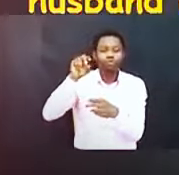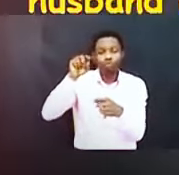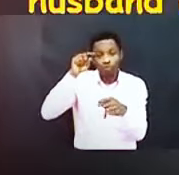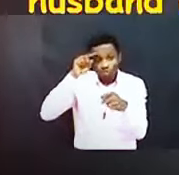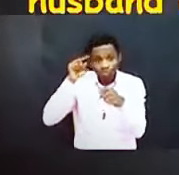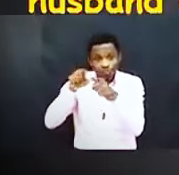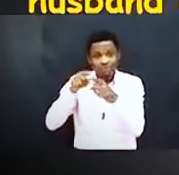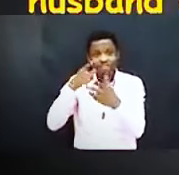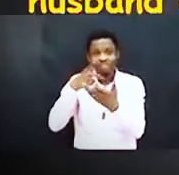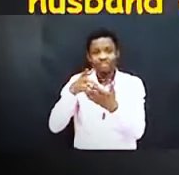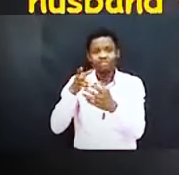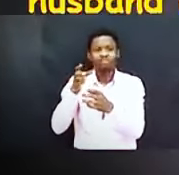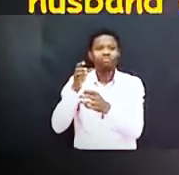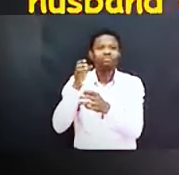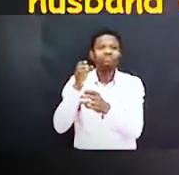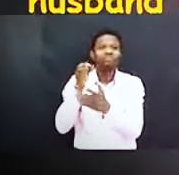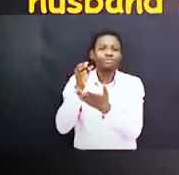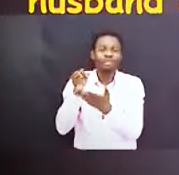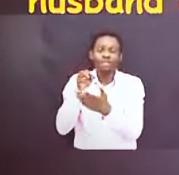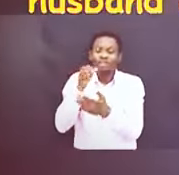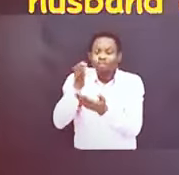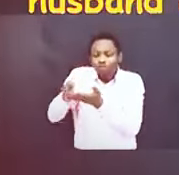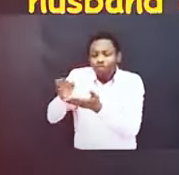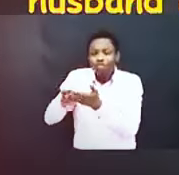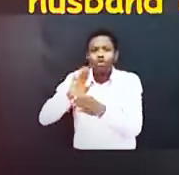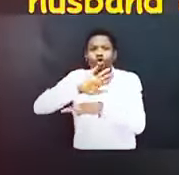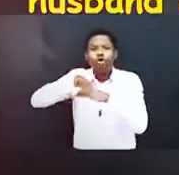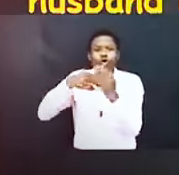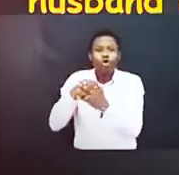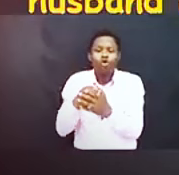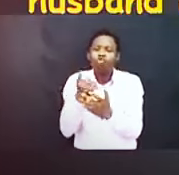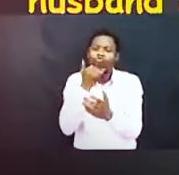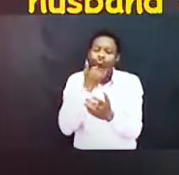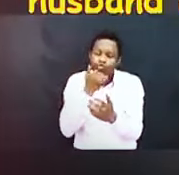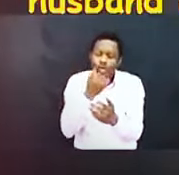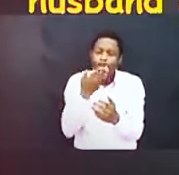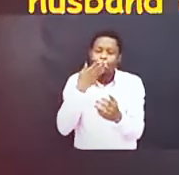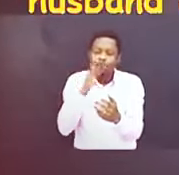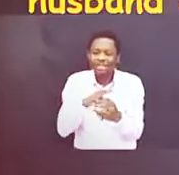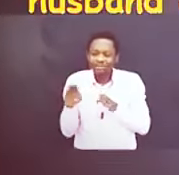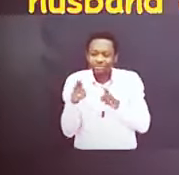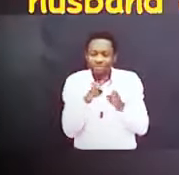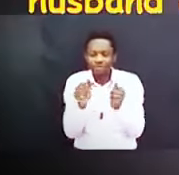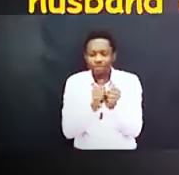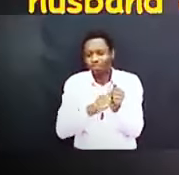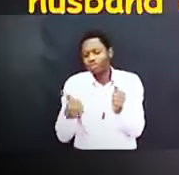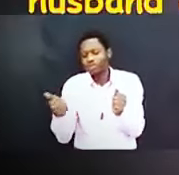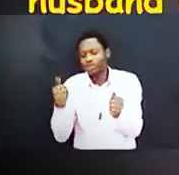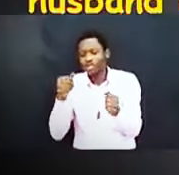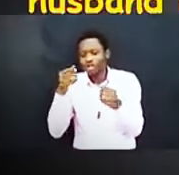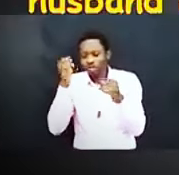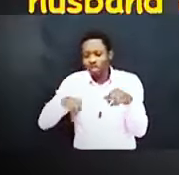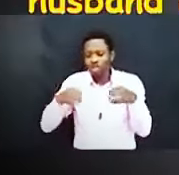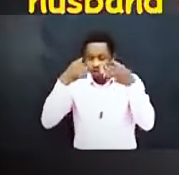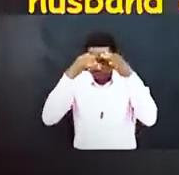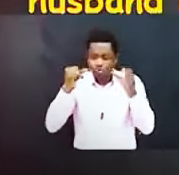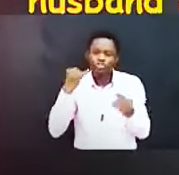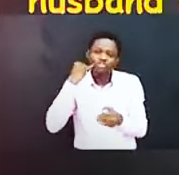infidelity and avoid all unseemly and immodest conduct with another, which may stir up